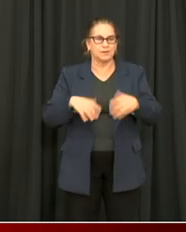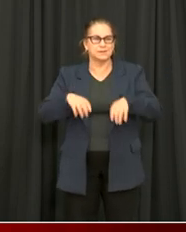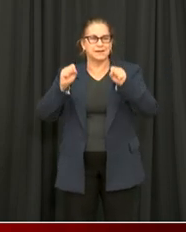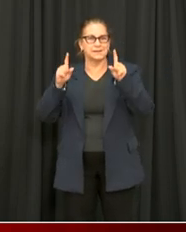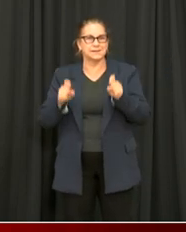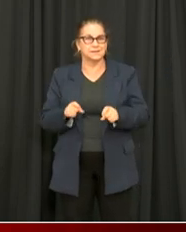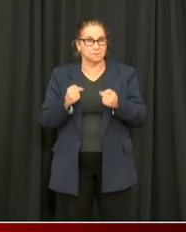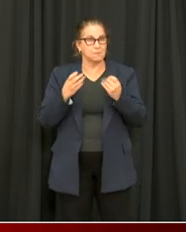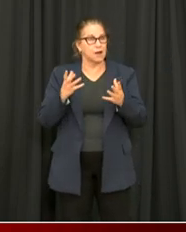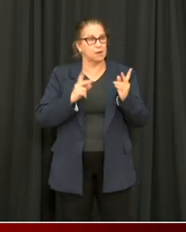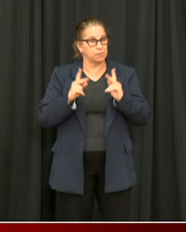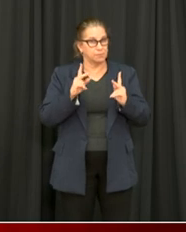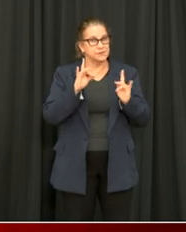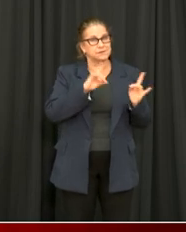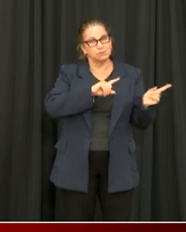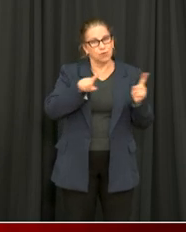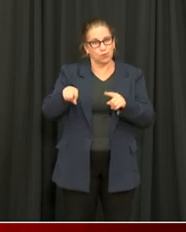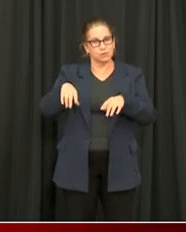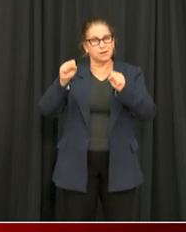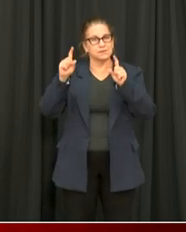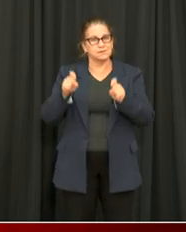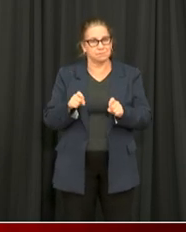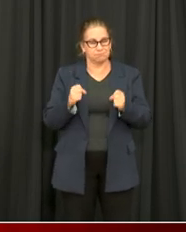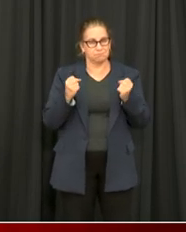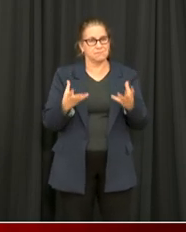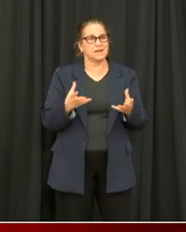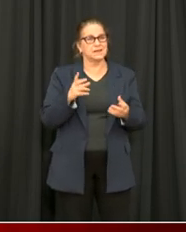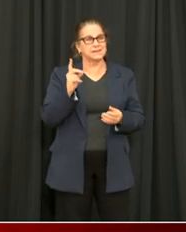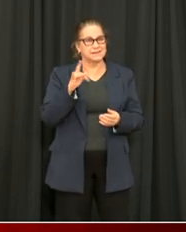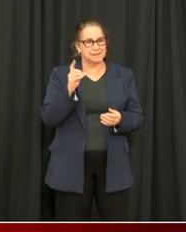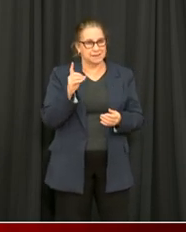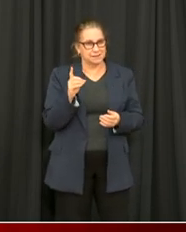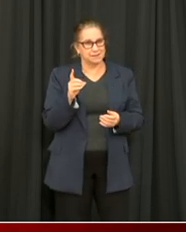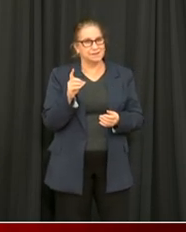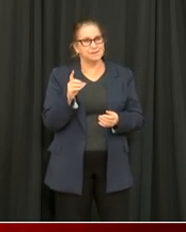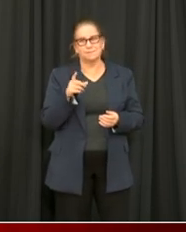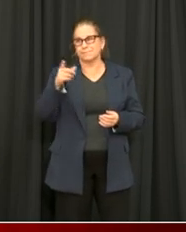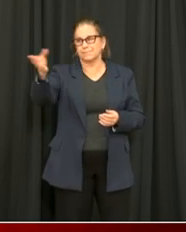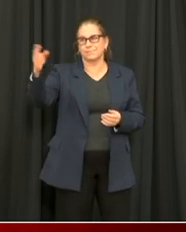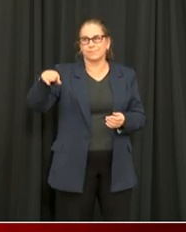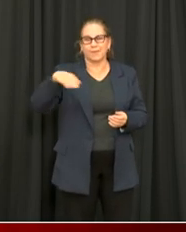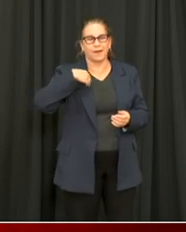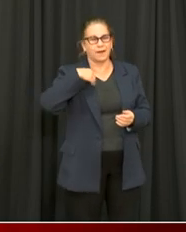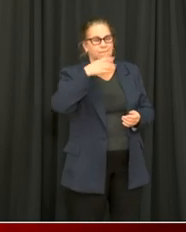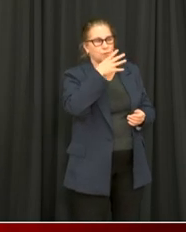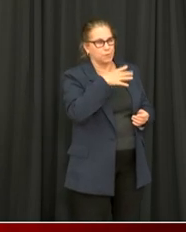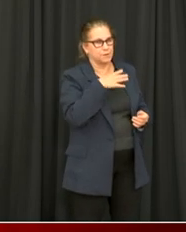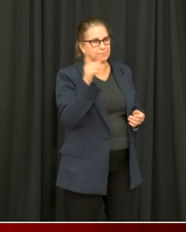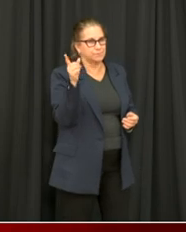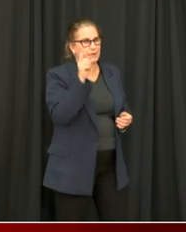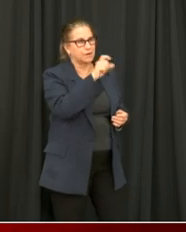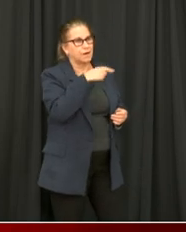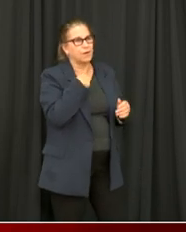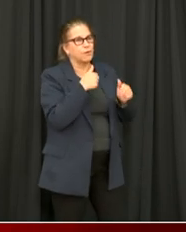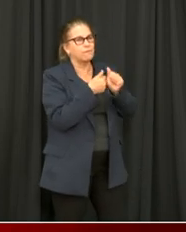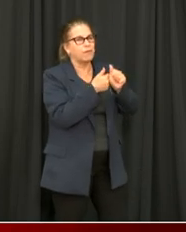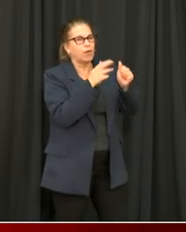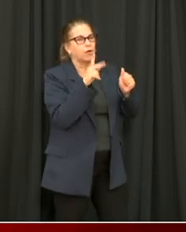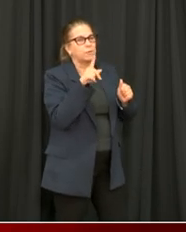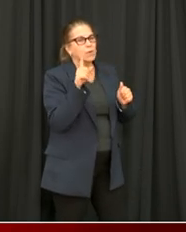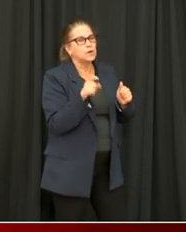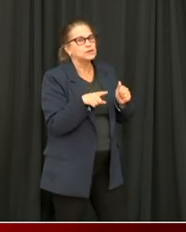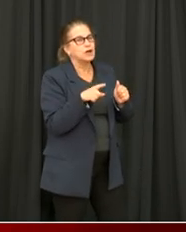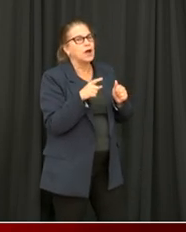test results coming in that are positive. If it's too early in the incubation period to see the effect of these protests